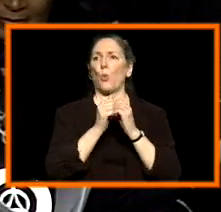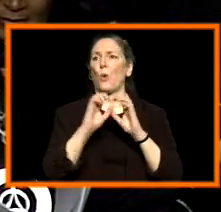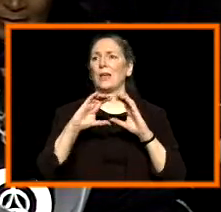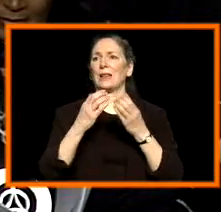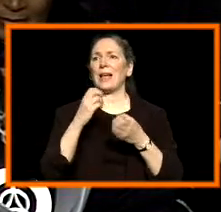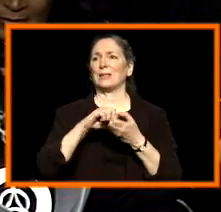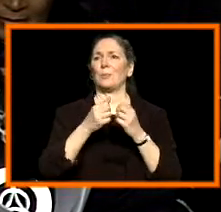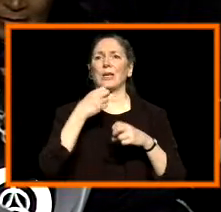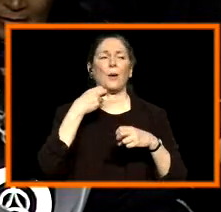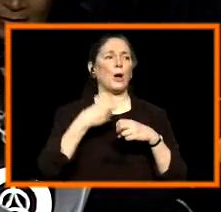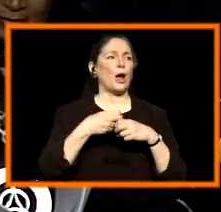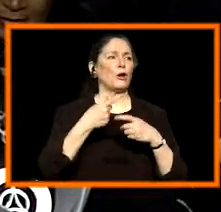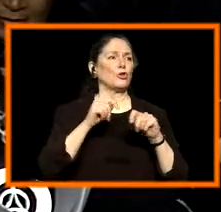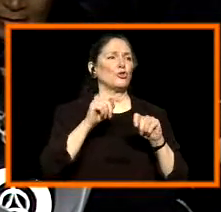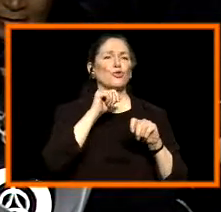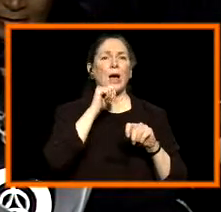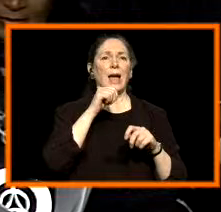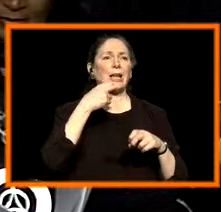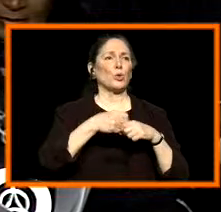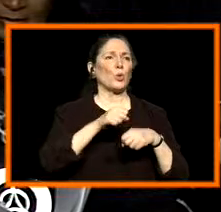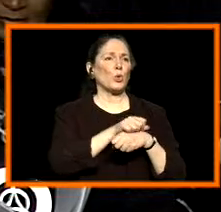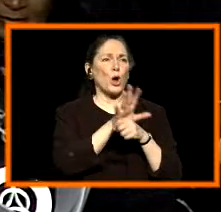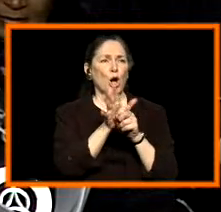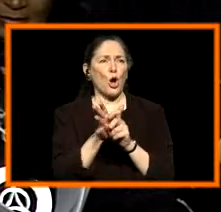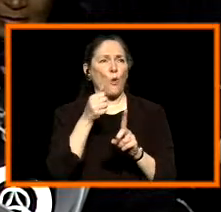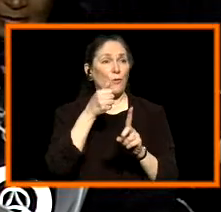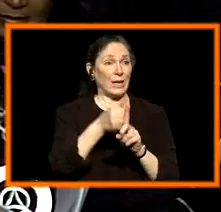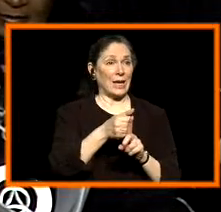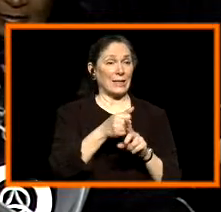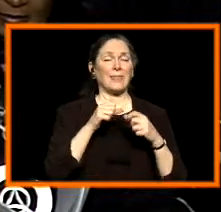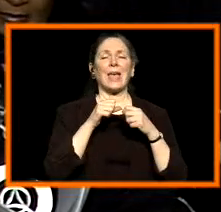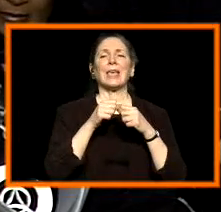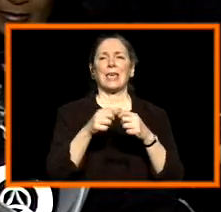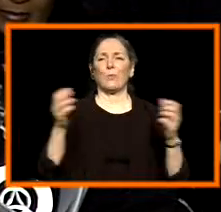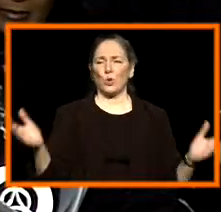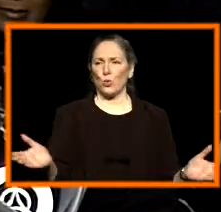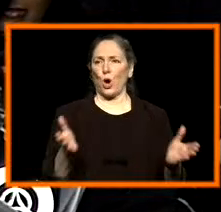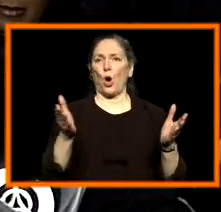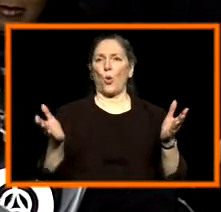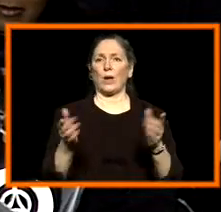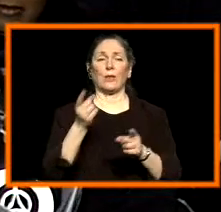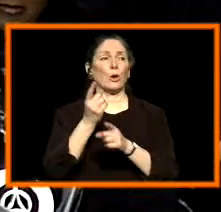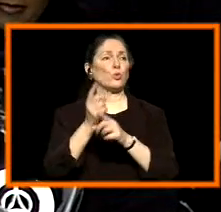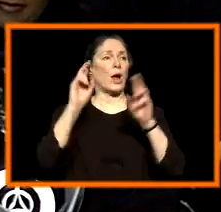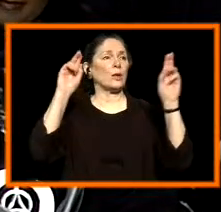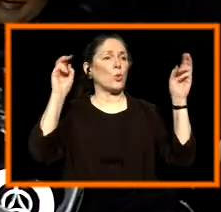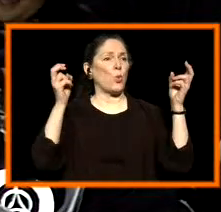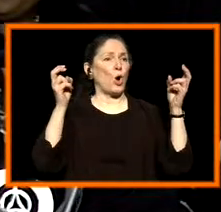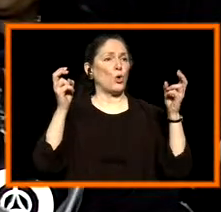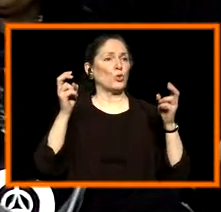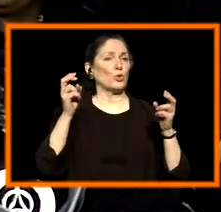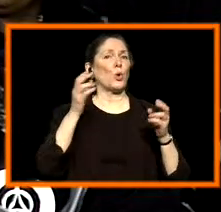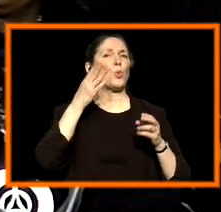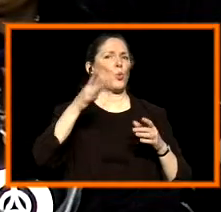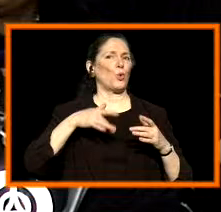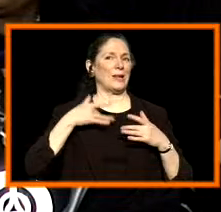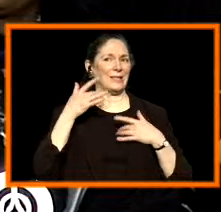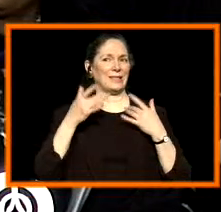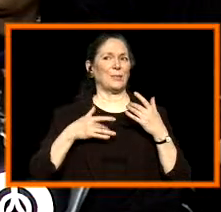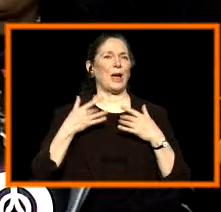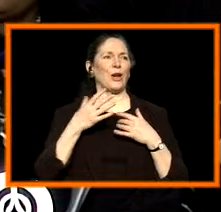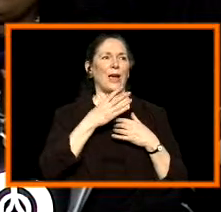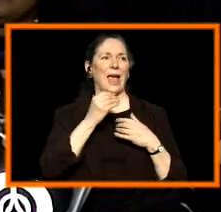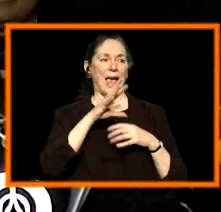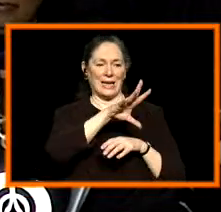got so hard, when you were trying to work, when COVID hit, they keep you going. The right quote would inspire